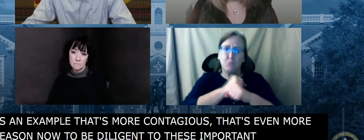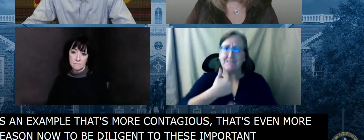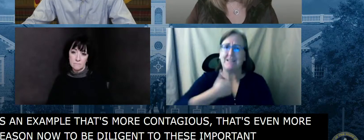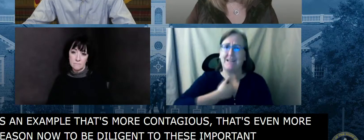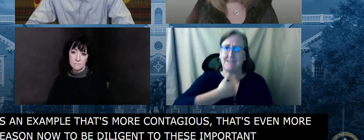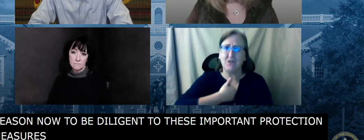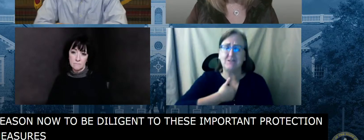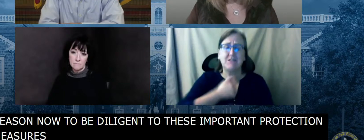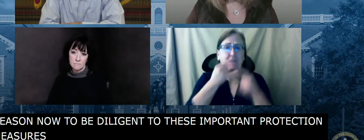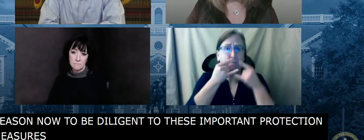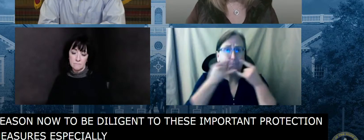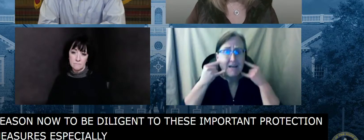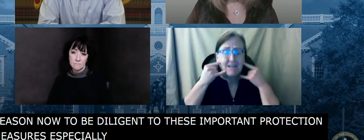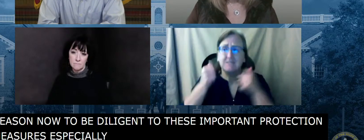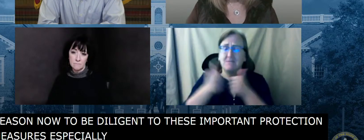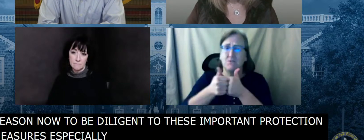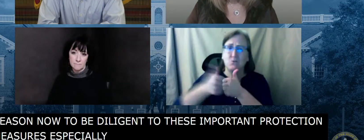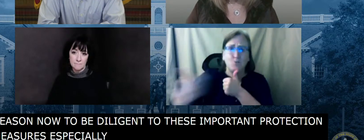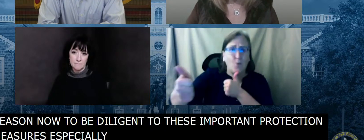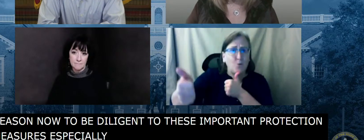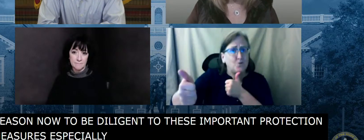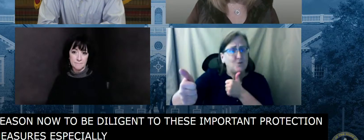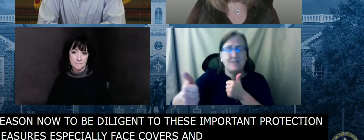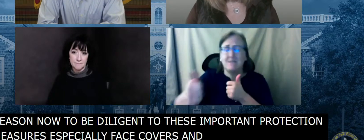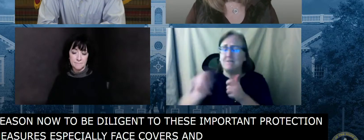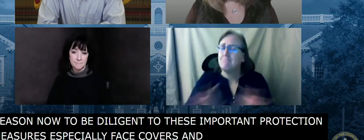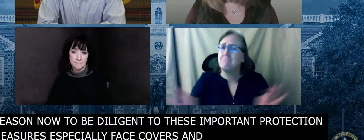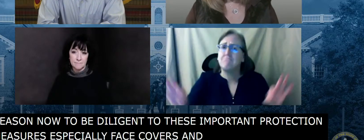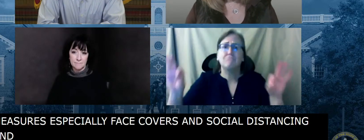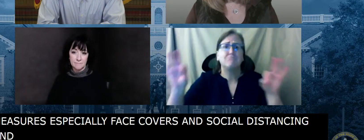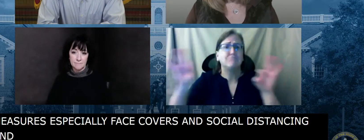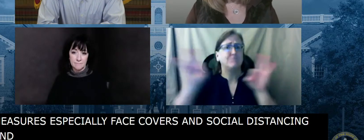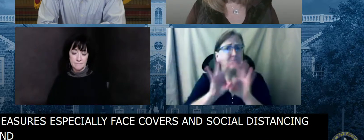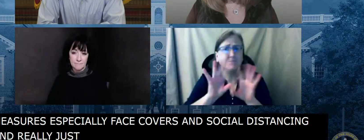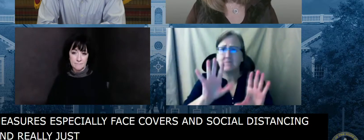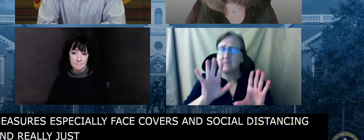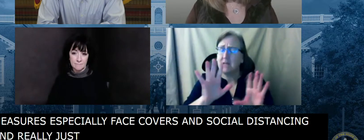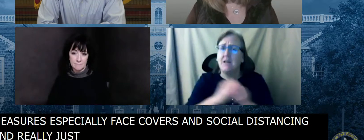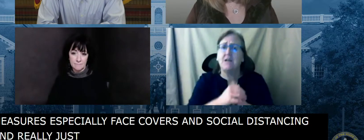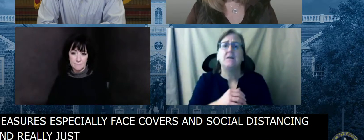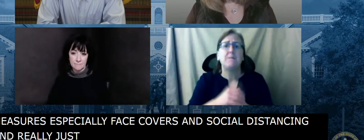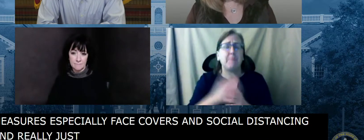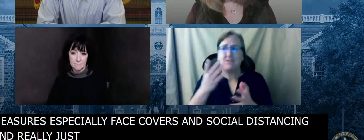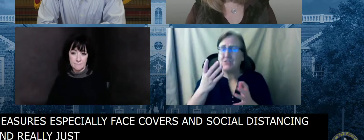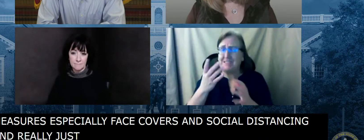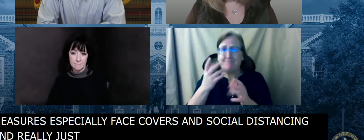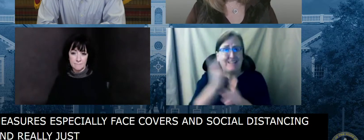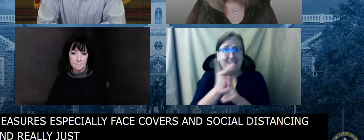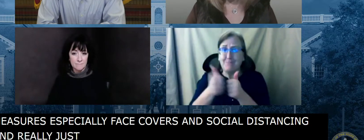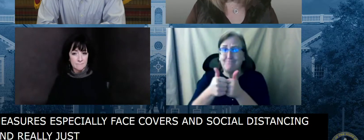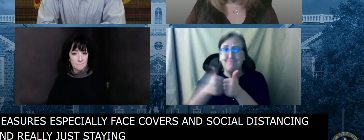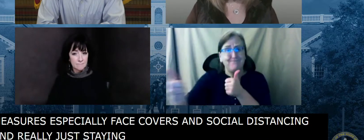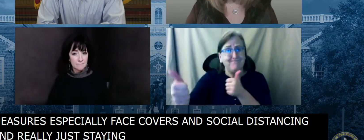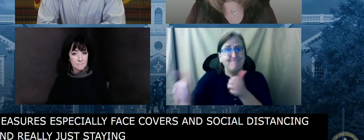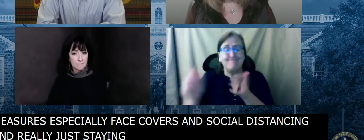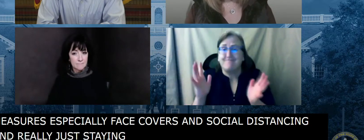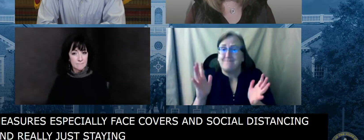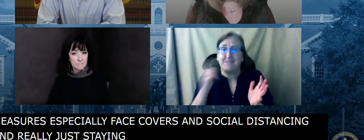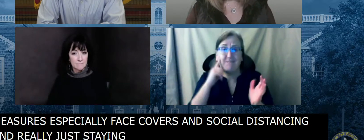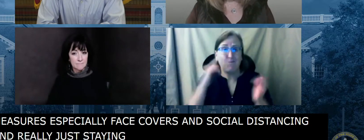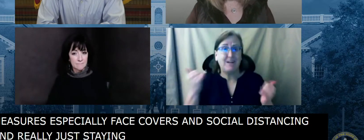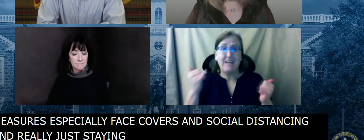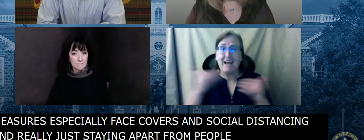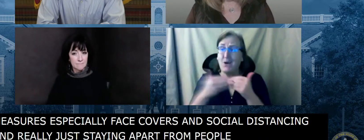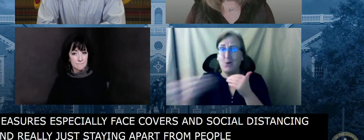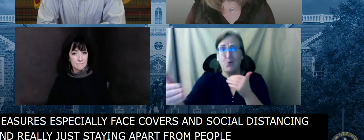coverings and social distancing, and really just staying apart from people as much as we can at this point in